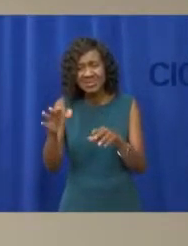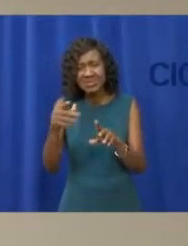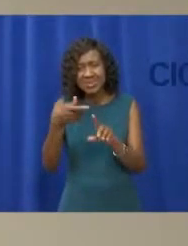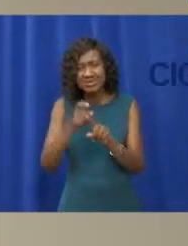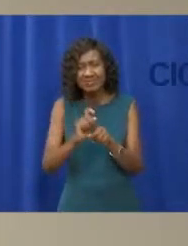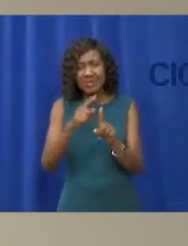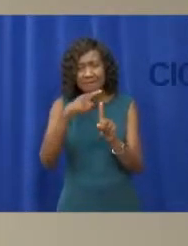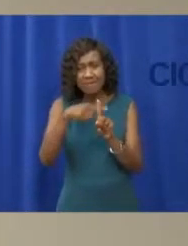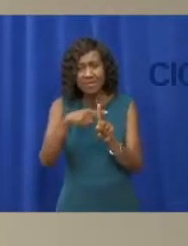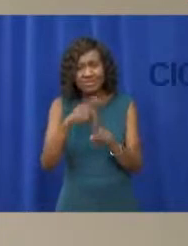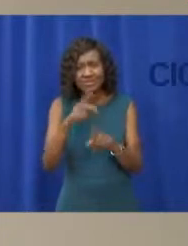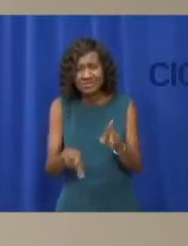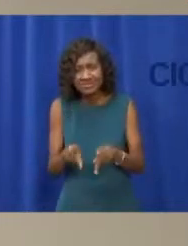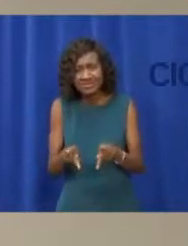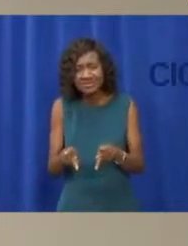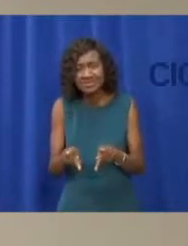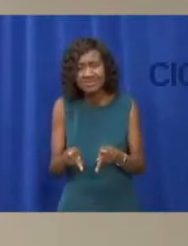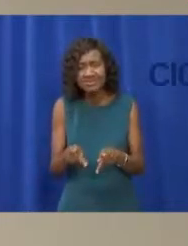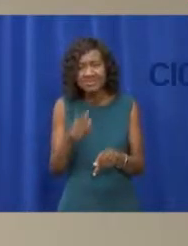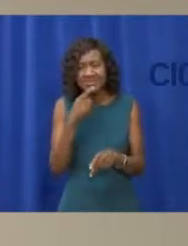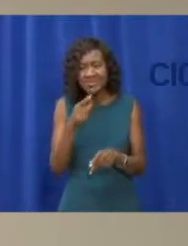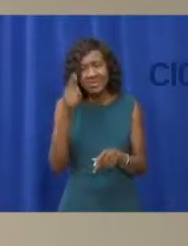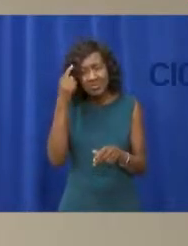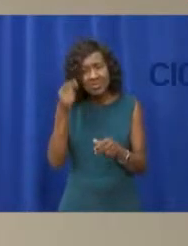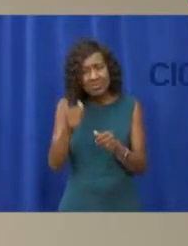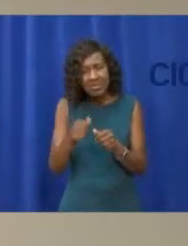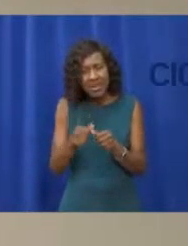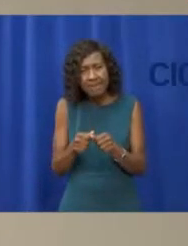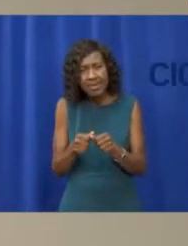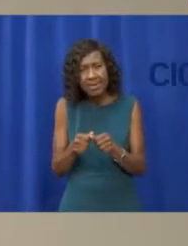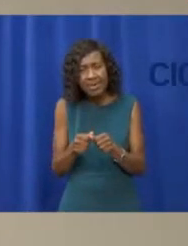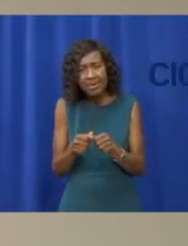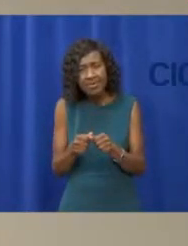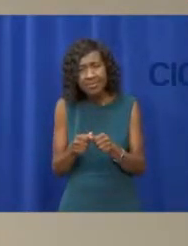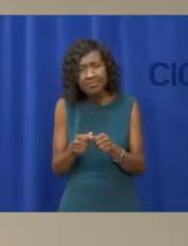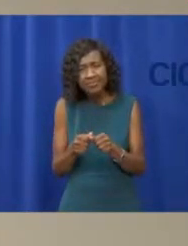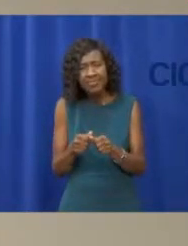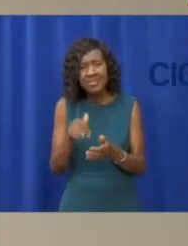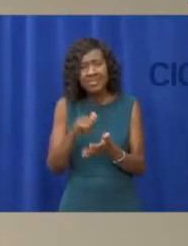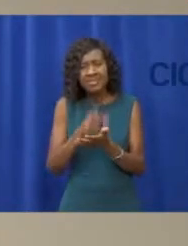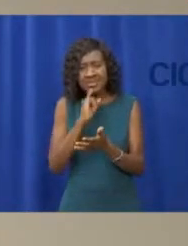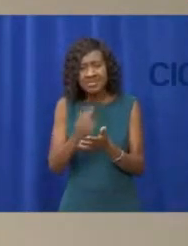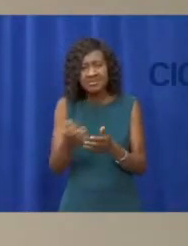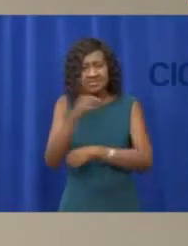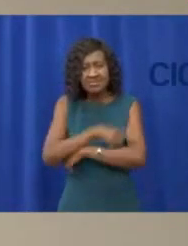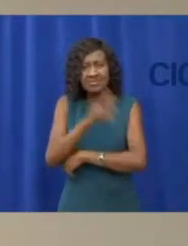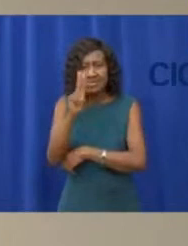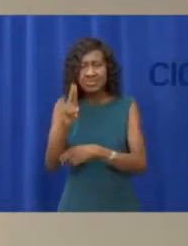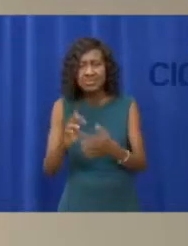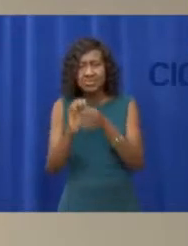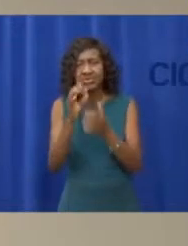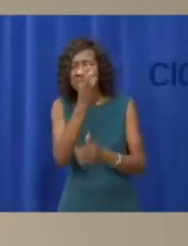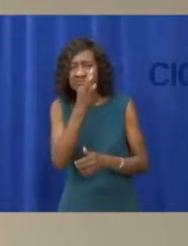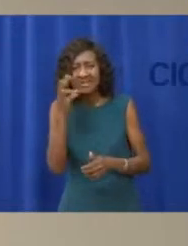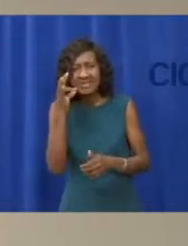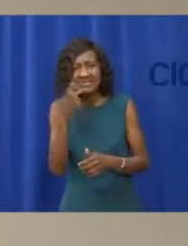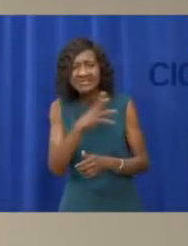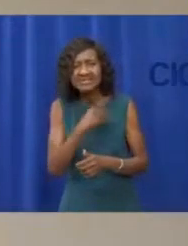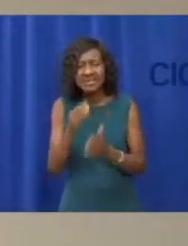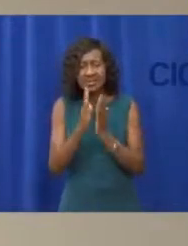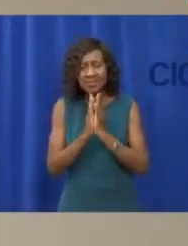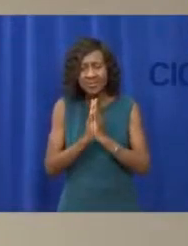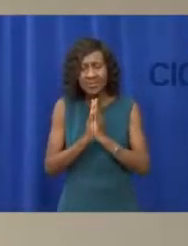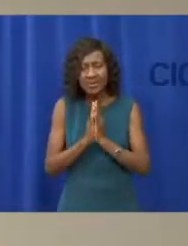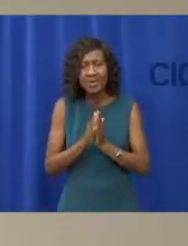want to remind everyone about this is day 2 of fasting and prayer, and hope you did it